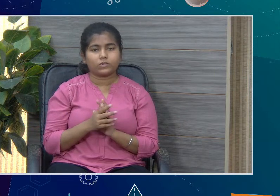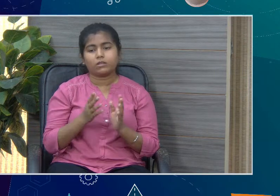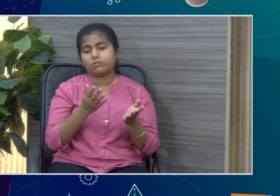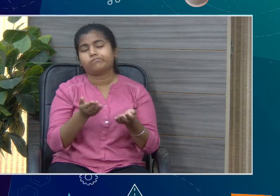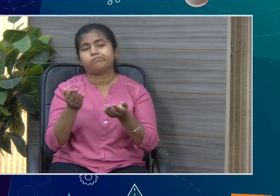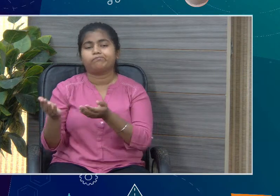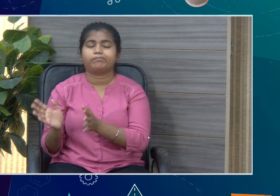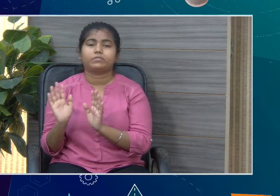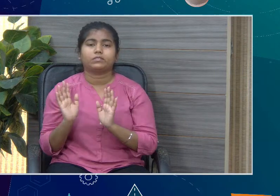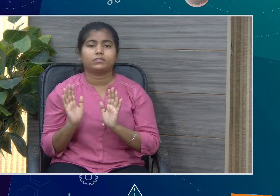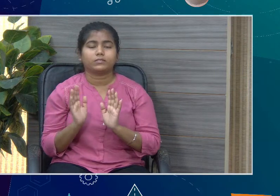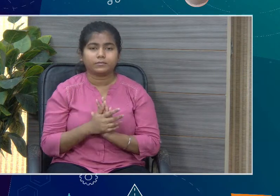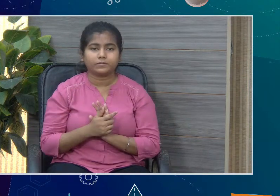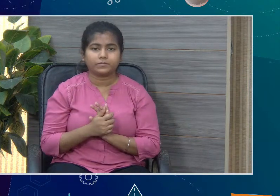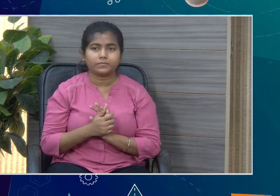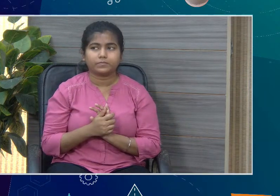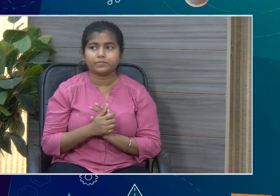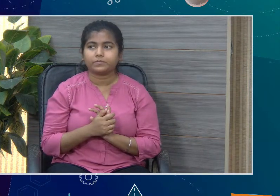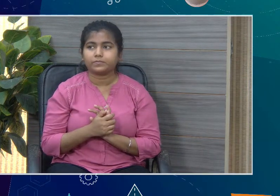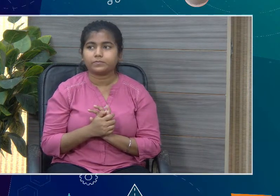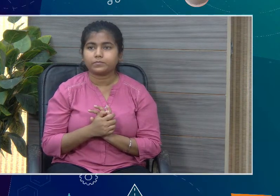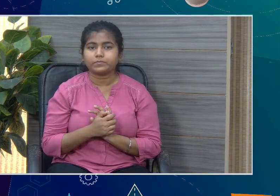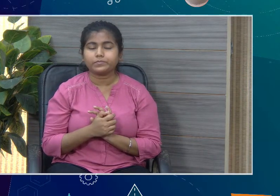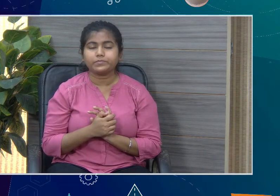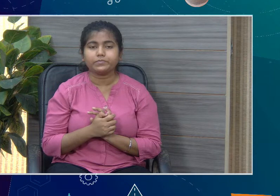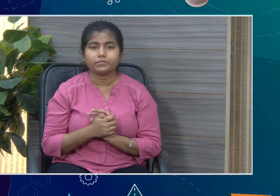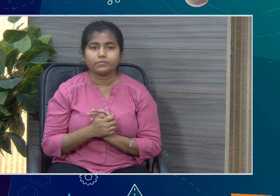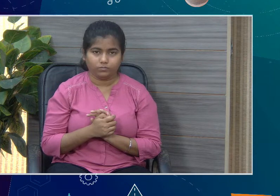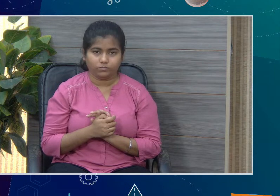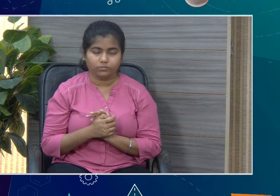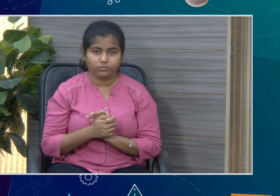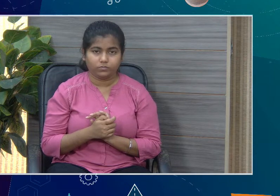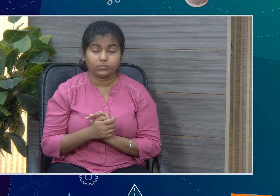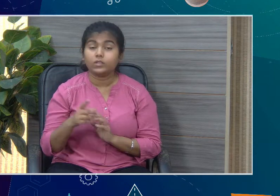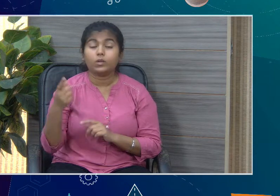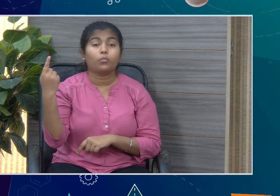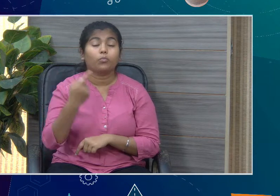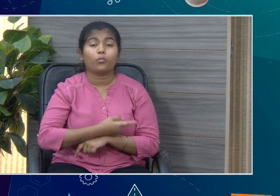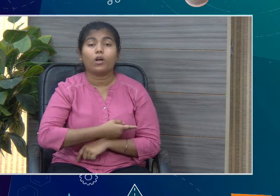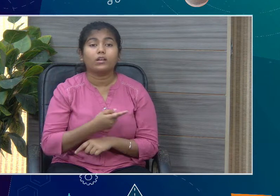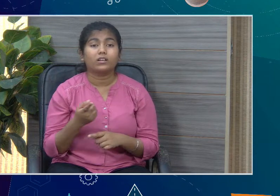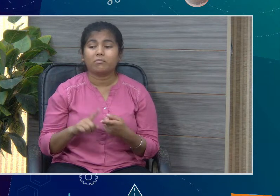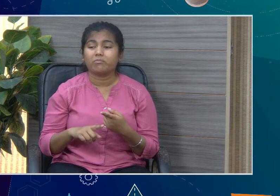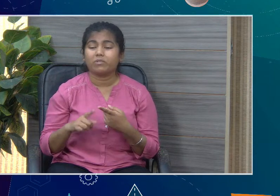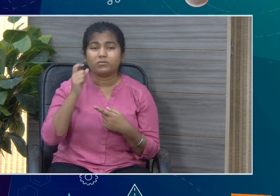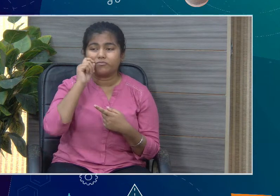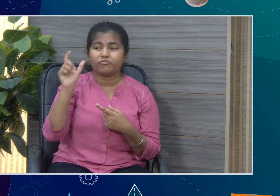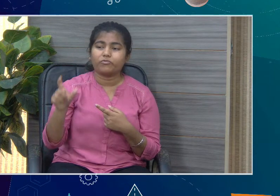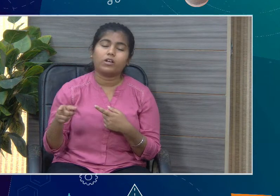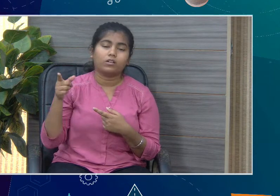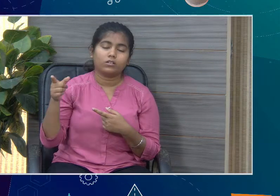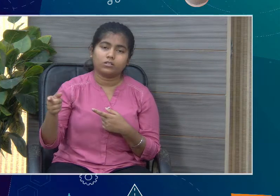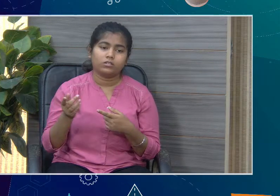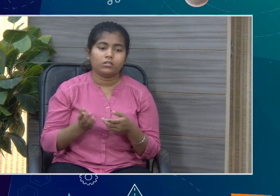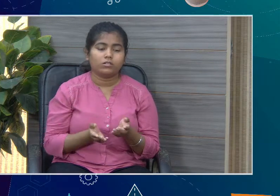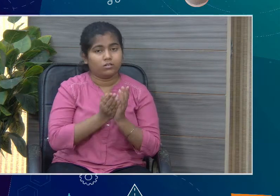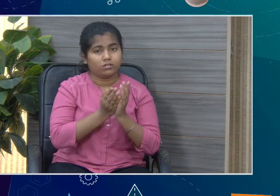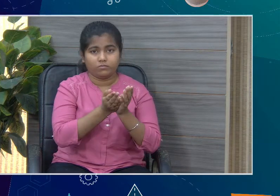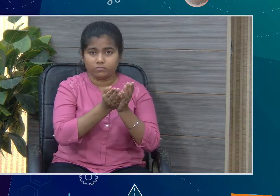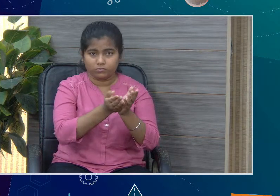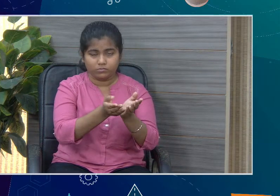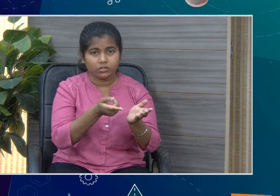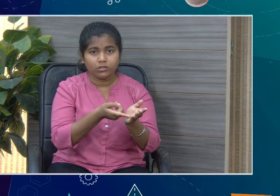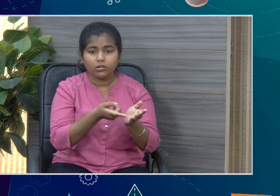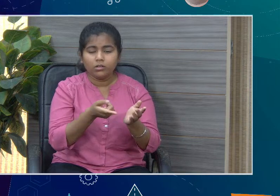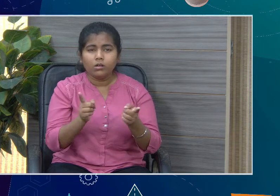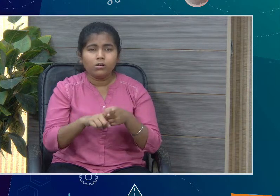Yes. Okay. So one day when he was sailing, then all of a sudden there were